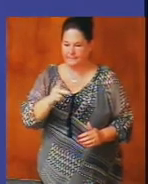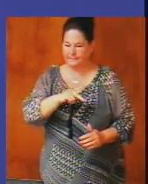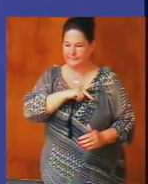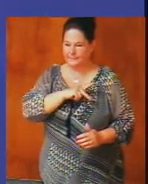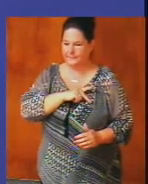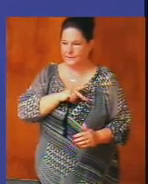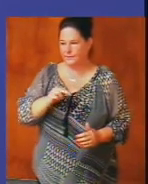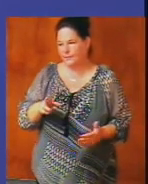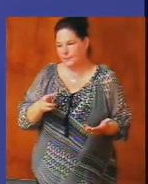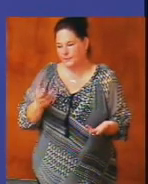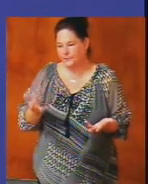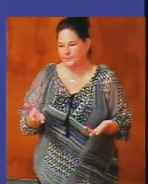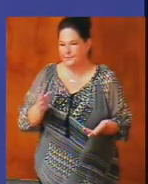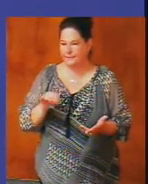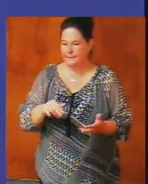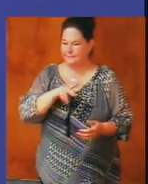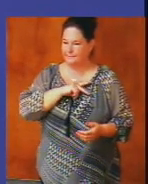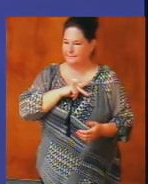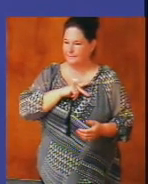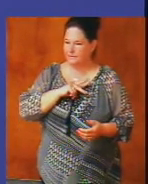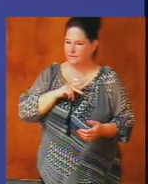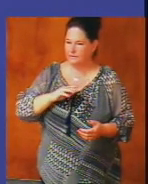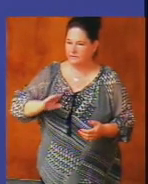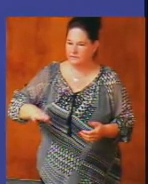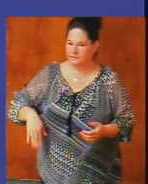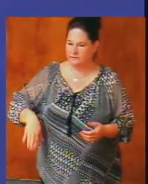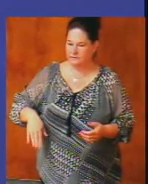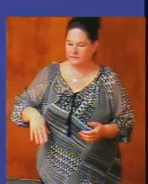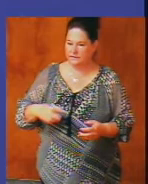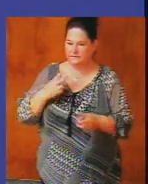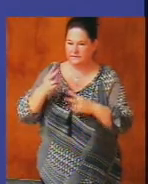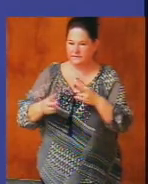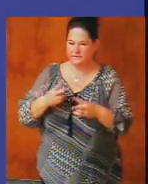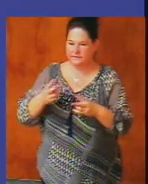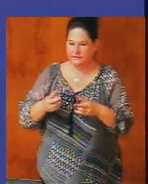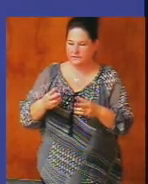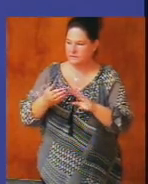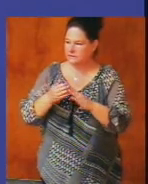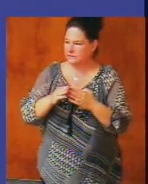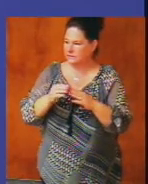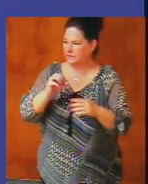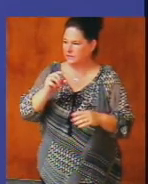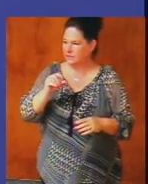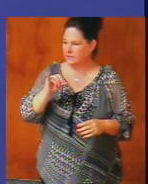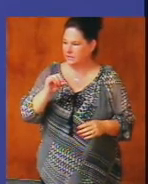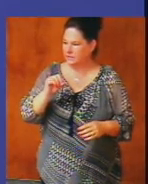Paul, or at least that Paul had not visited the city of Colossae.